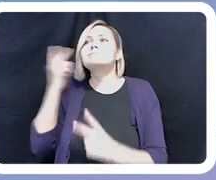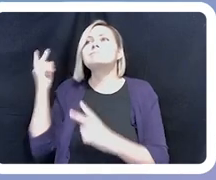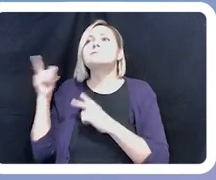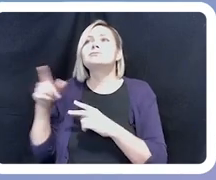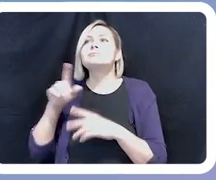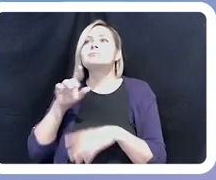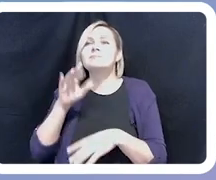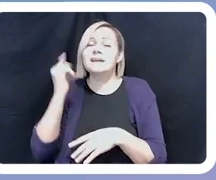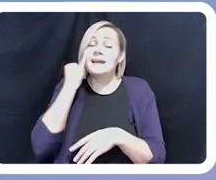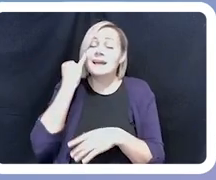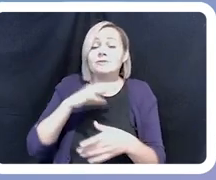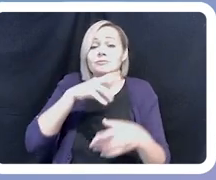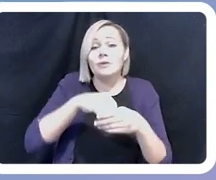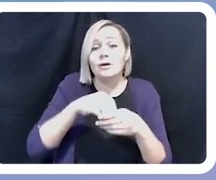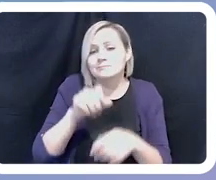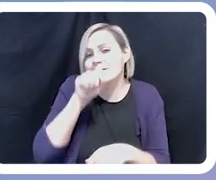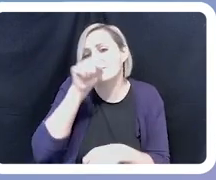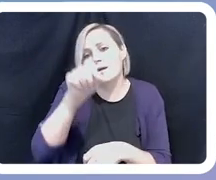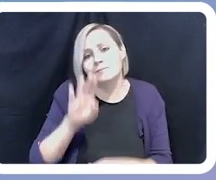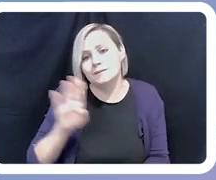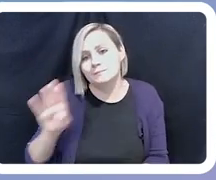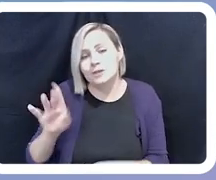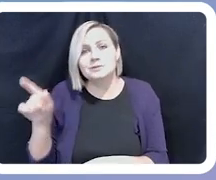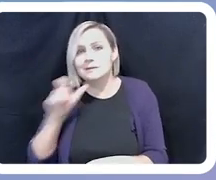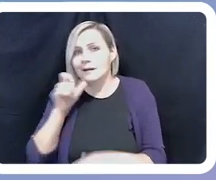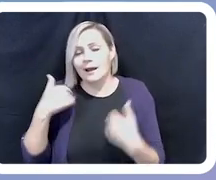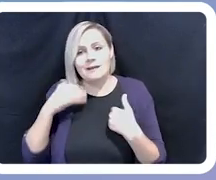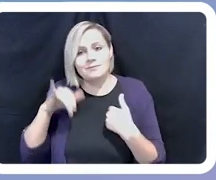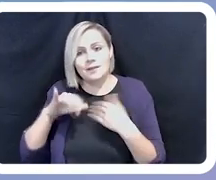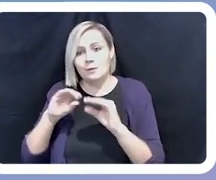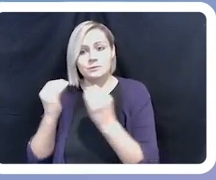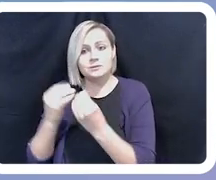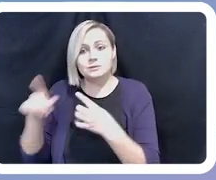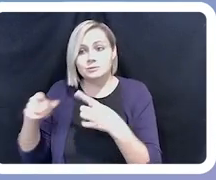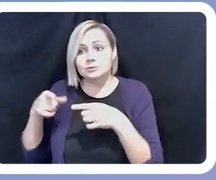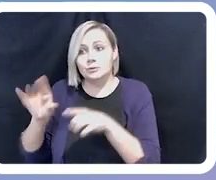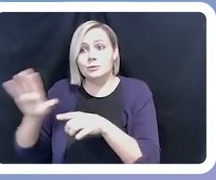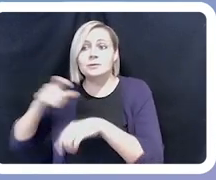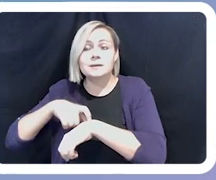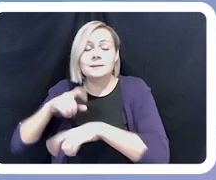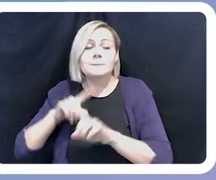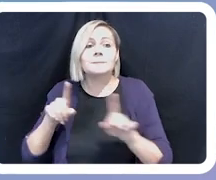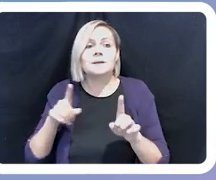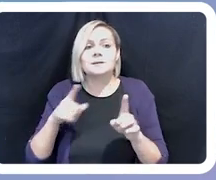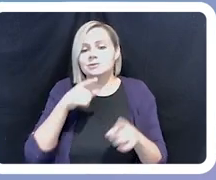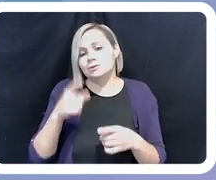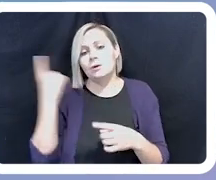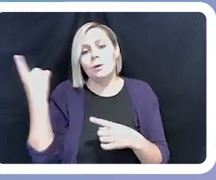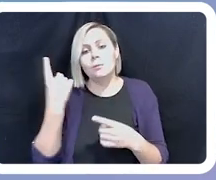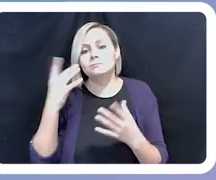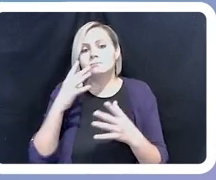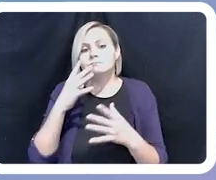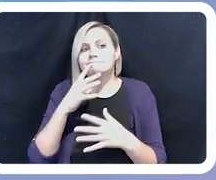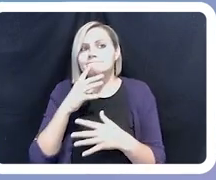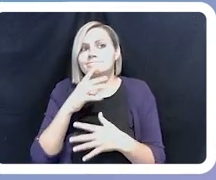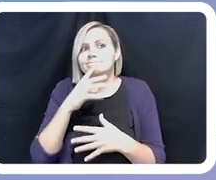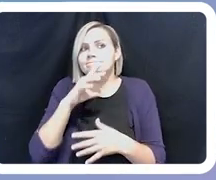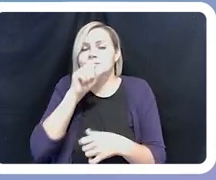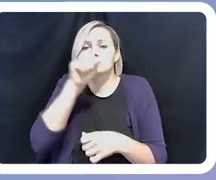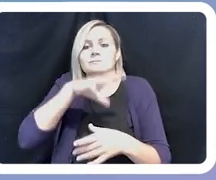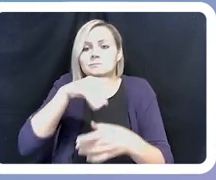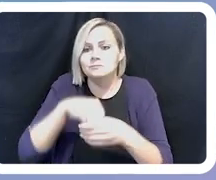formed when she was growing up, but she just always wanted to be included and involved, and that's what Best Buddies does so beautifully.